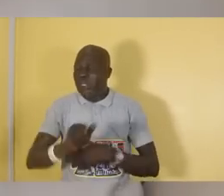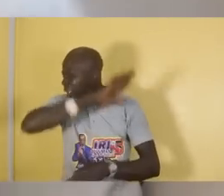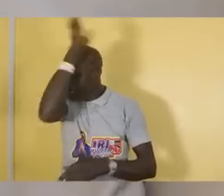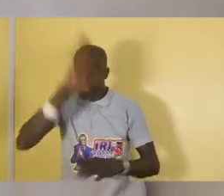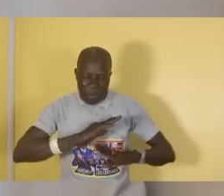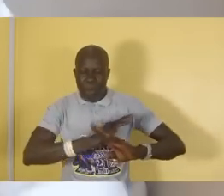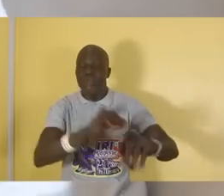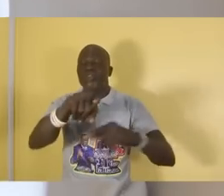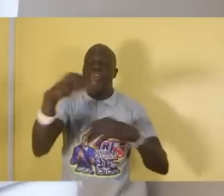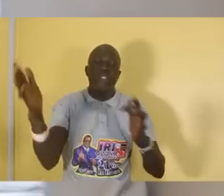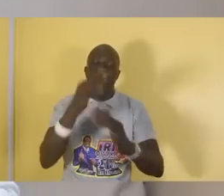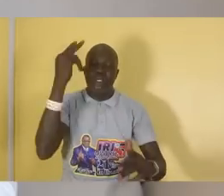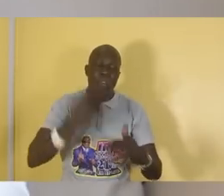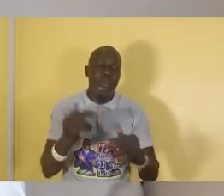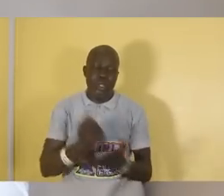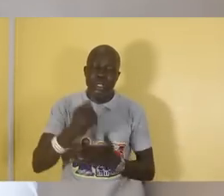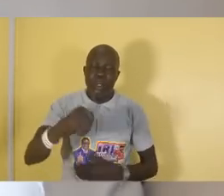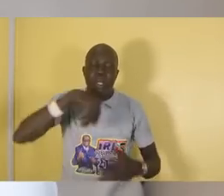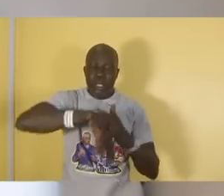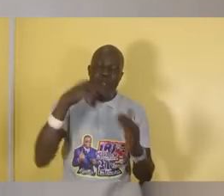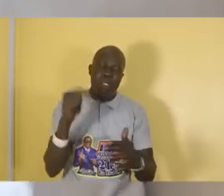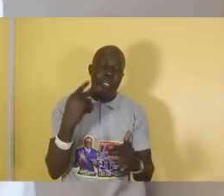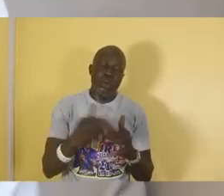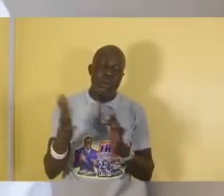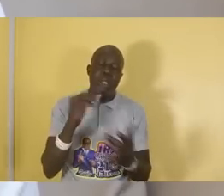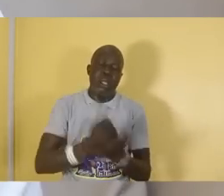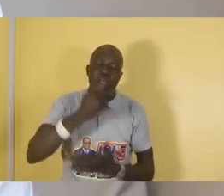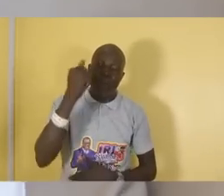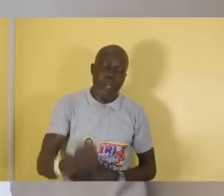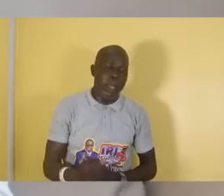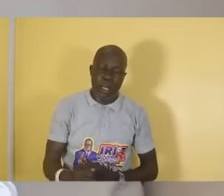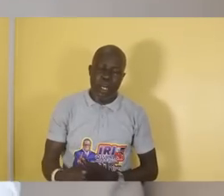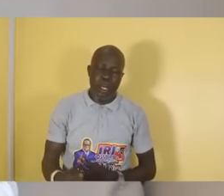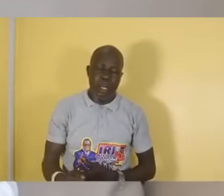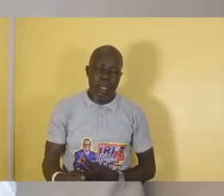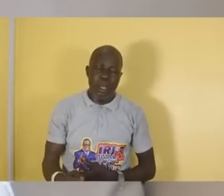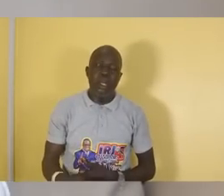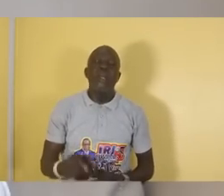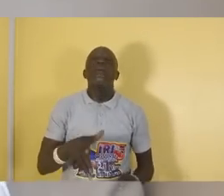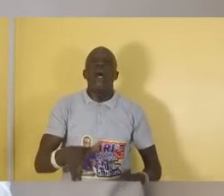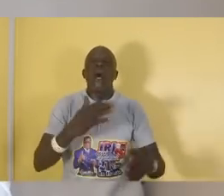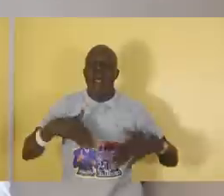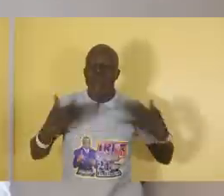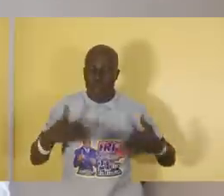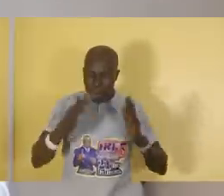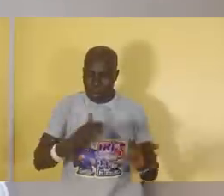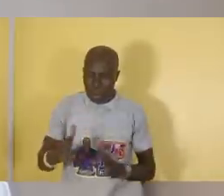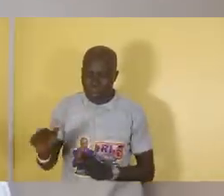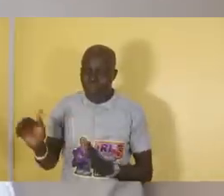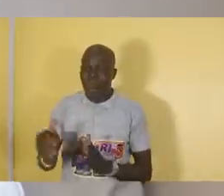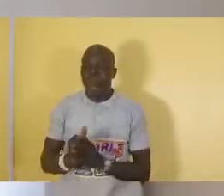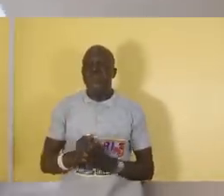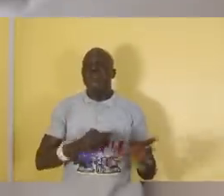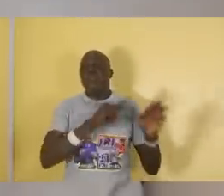Don't be able to pursue you. In the name of Jesus. Amen. Amen. Just Happy preparation.